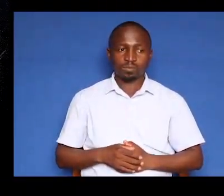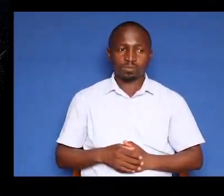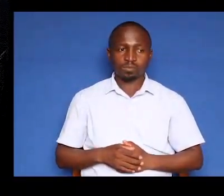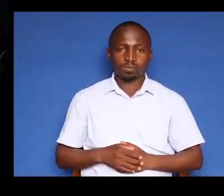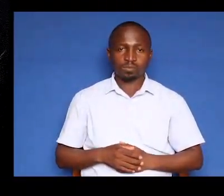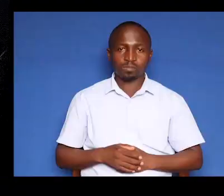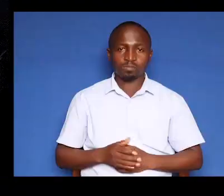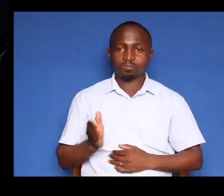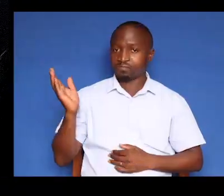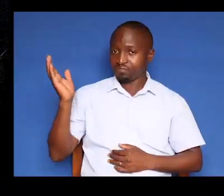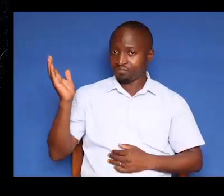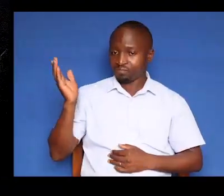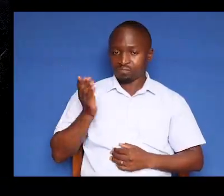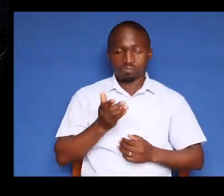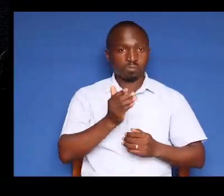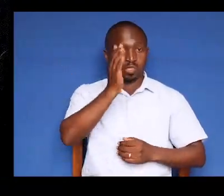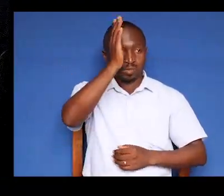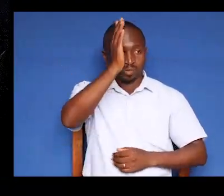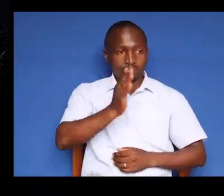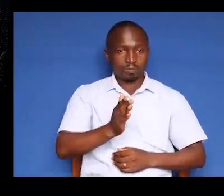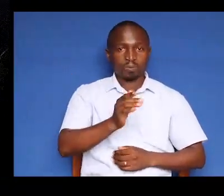Here income.